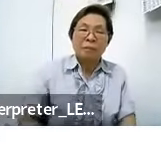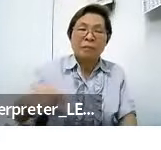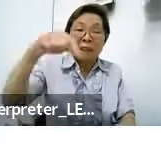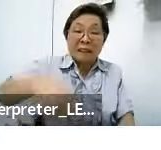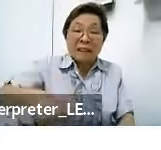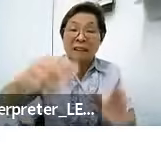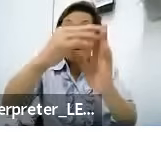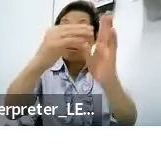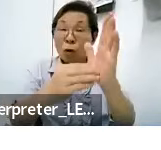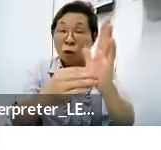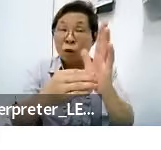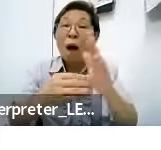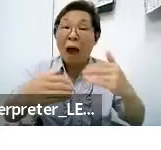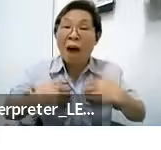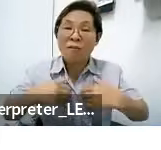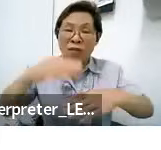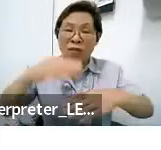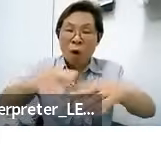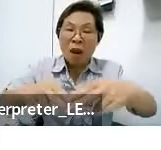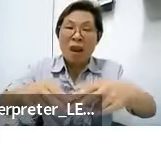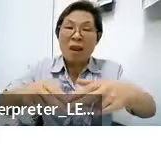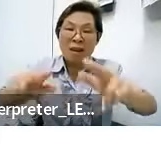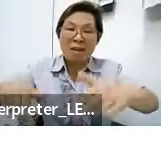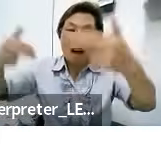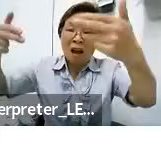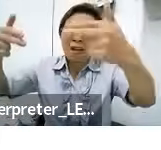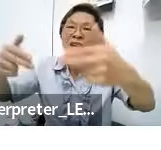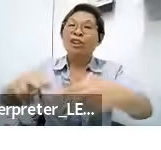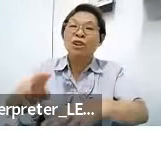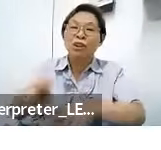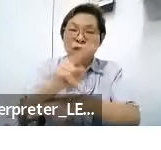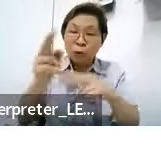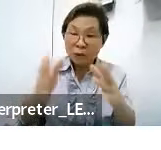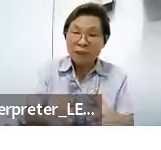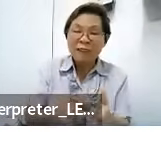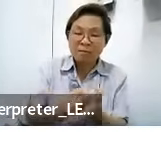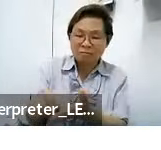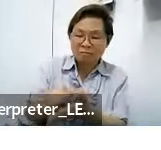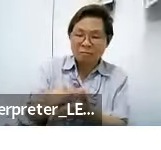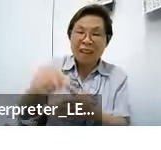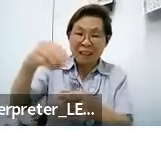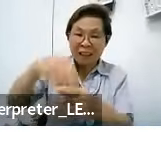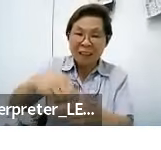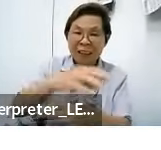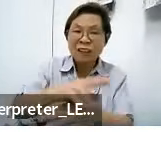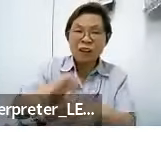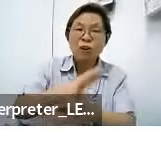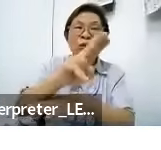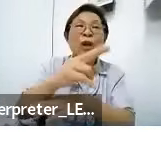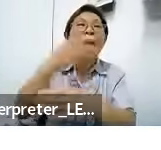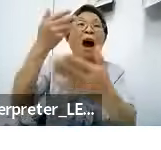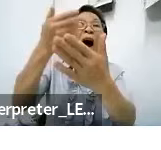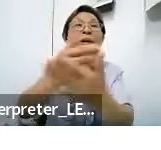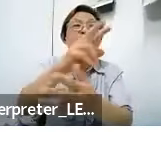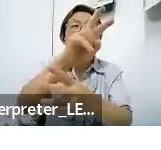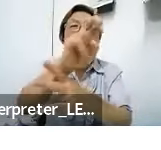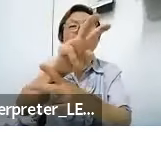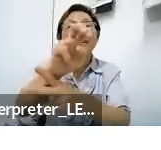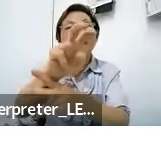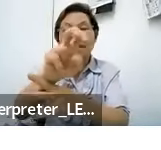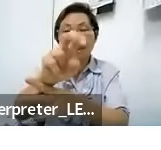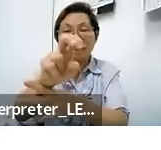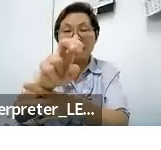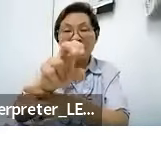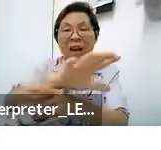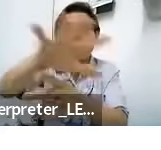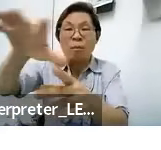also available online, where our user can sign in to get access to up to 20 units, which